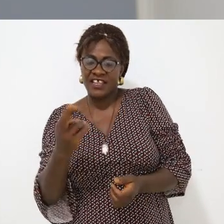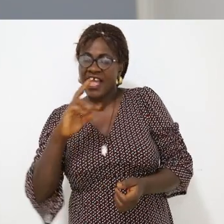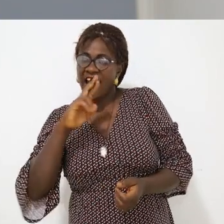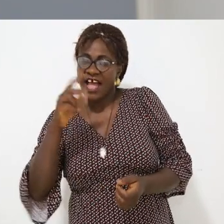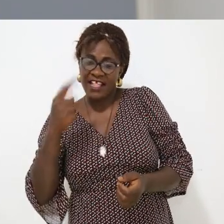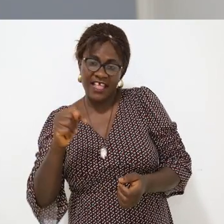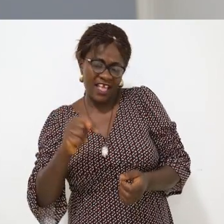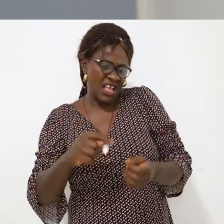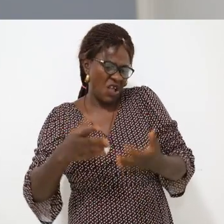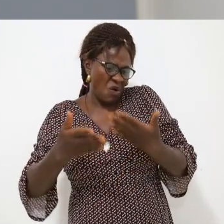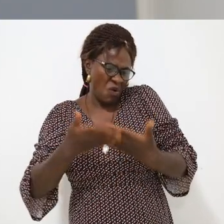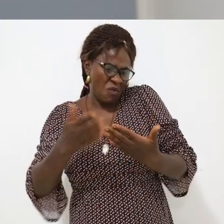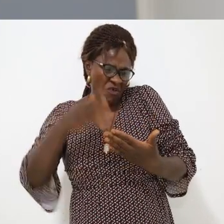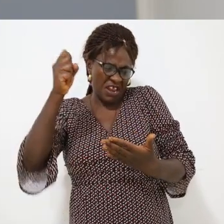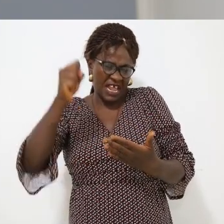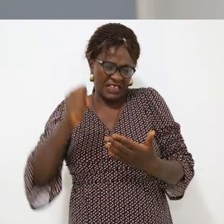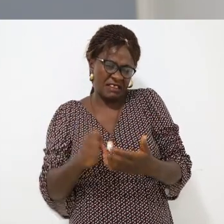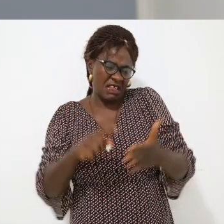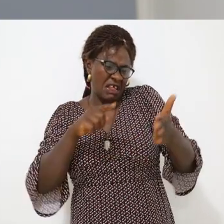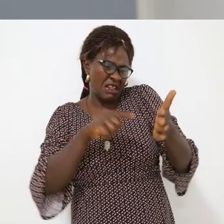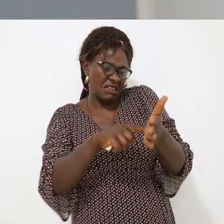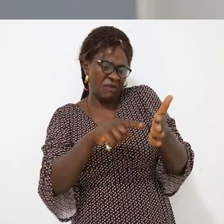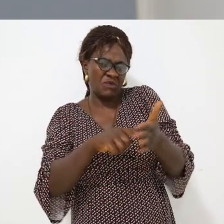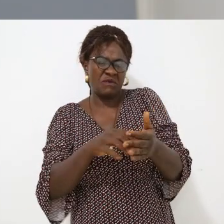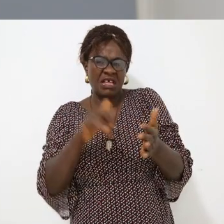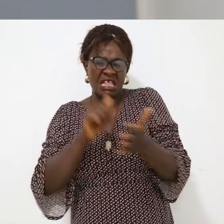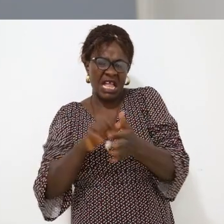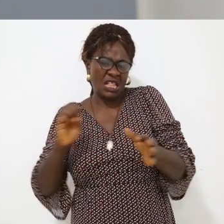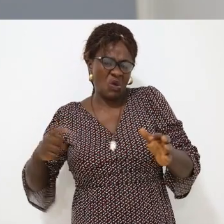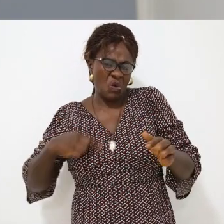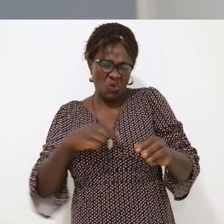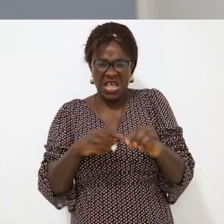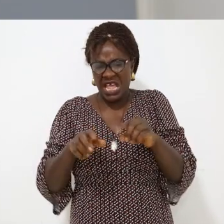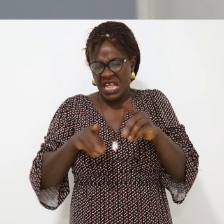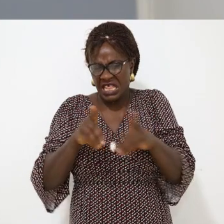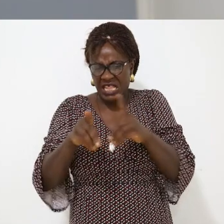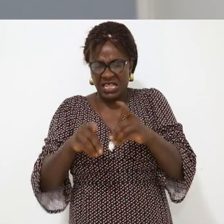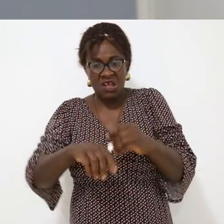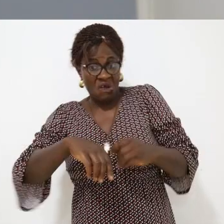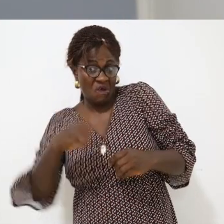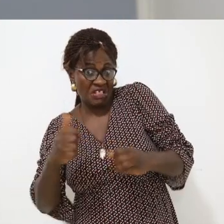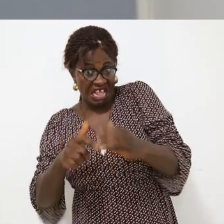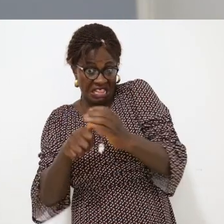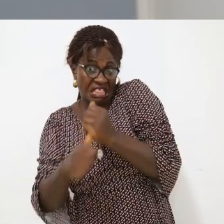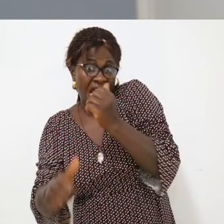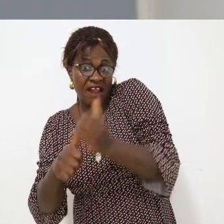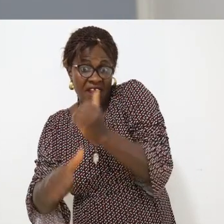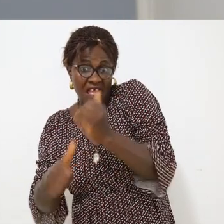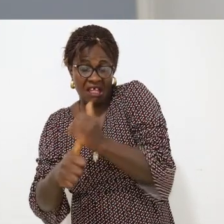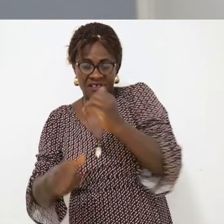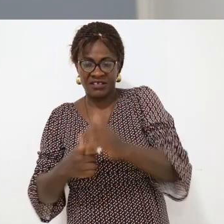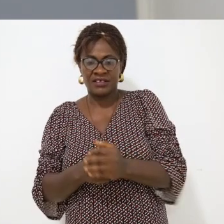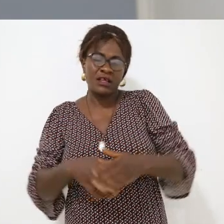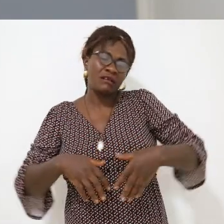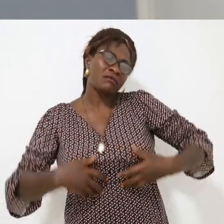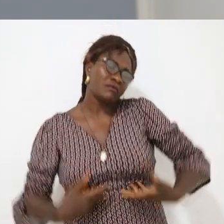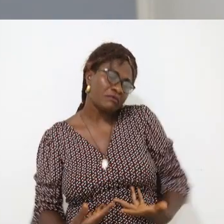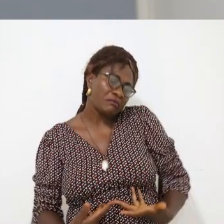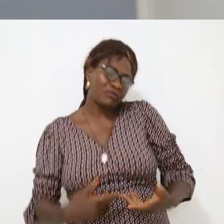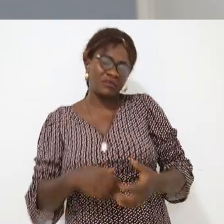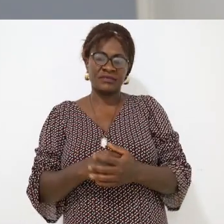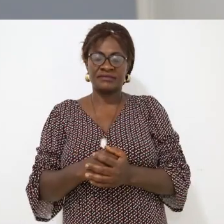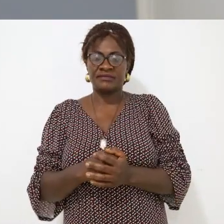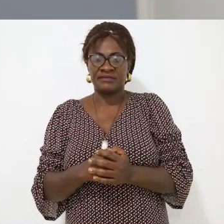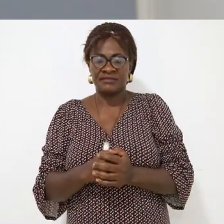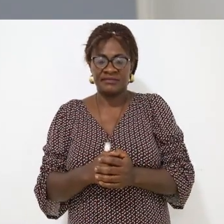common manifestations that have been described, but there are others like diarrhea, or